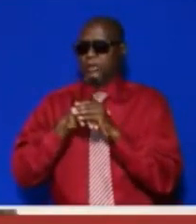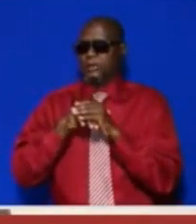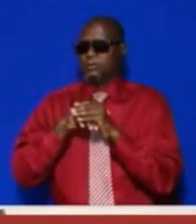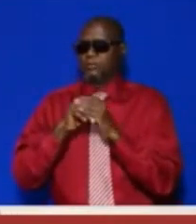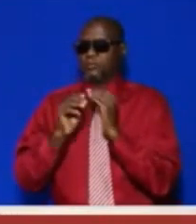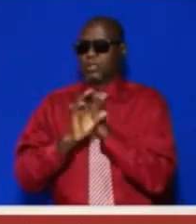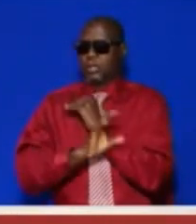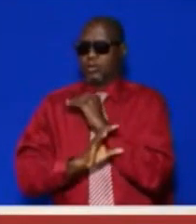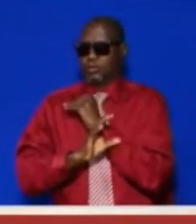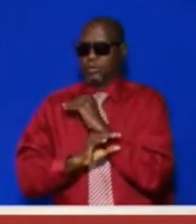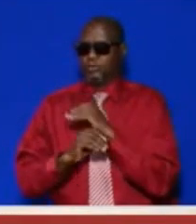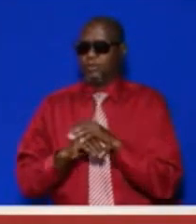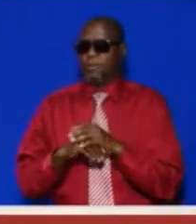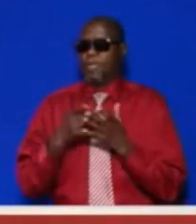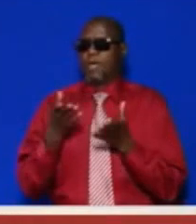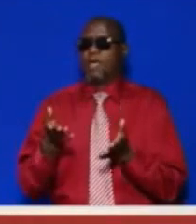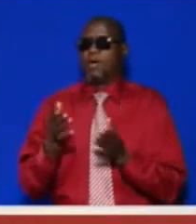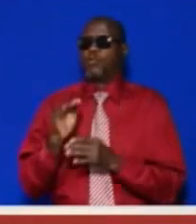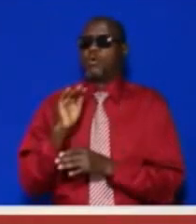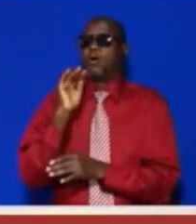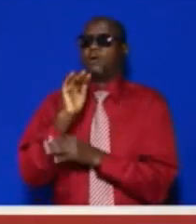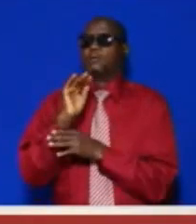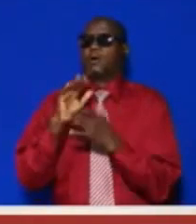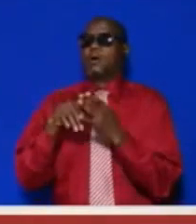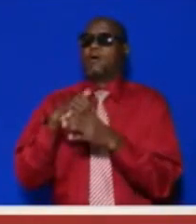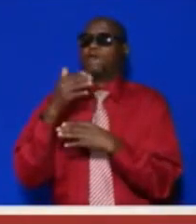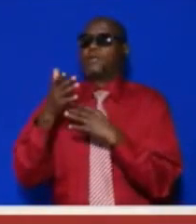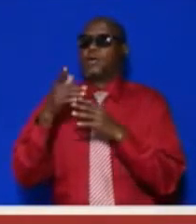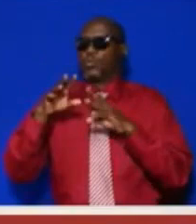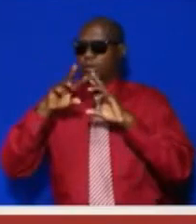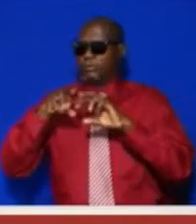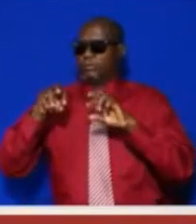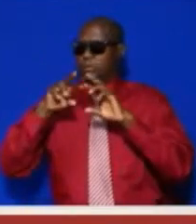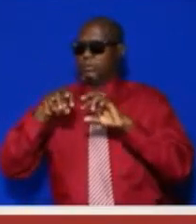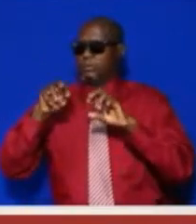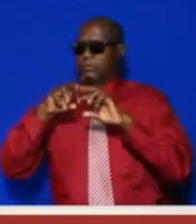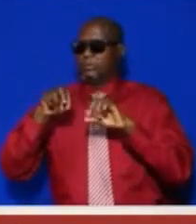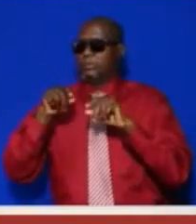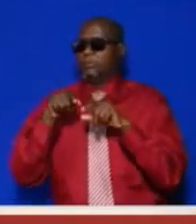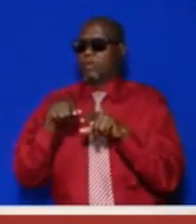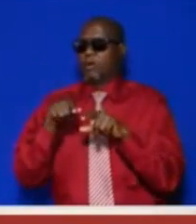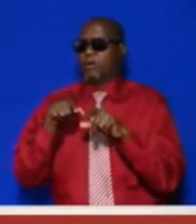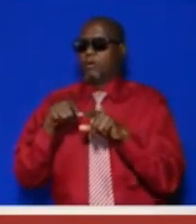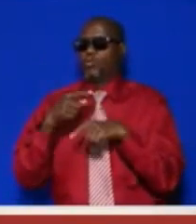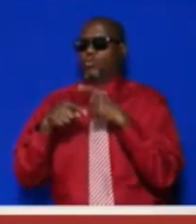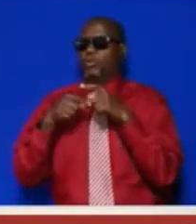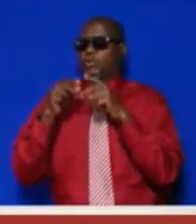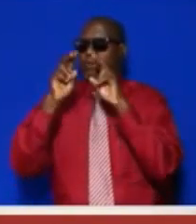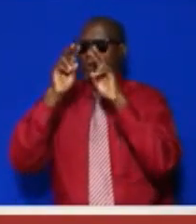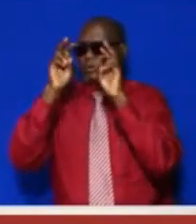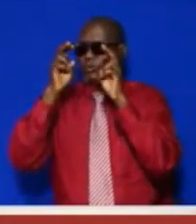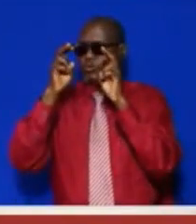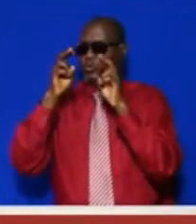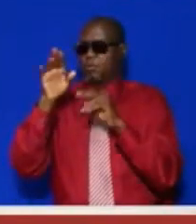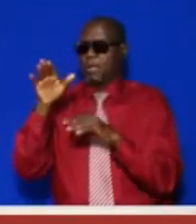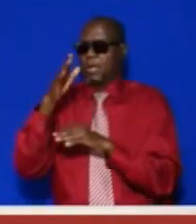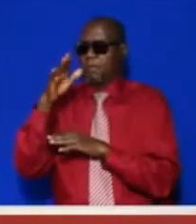We request, therefore, after we have made inquiries into the foregoing issues, that